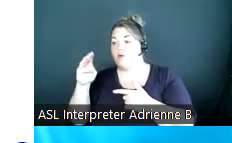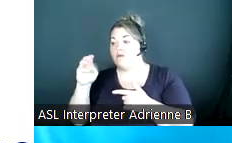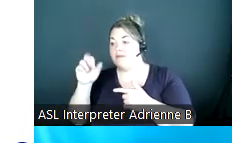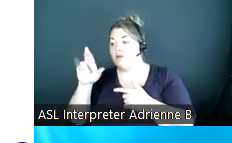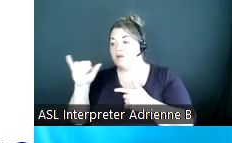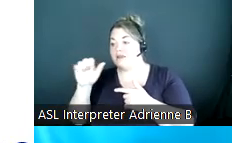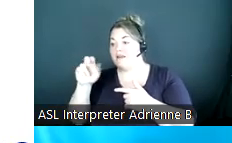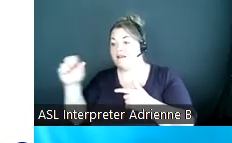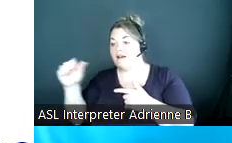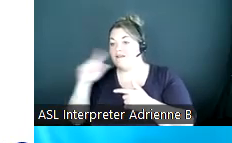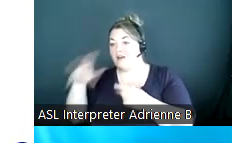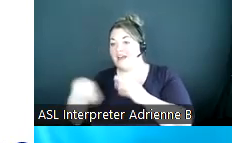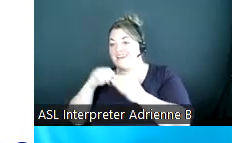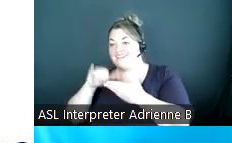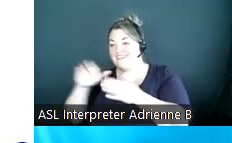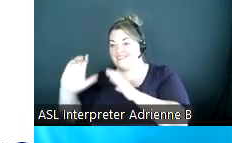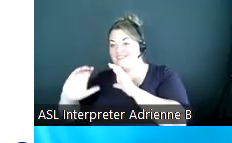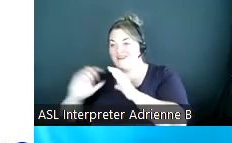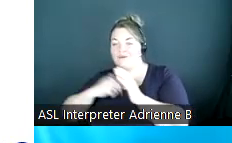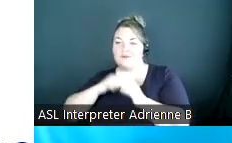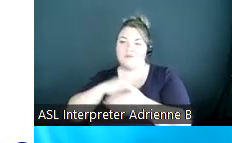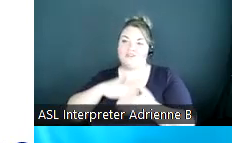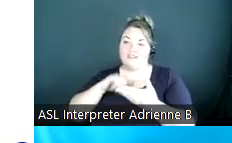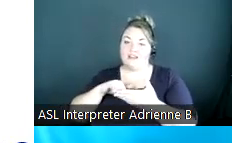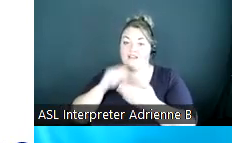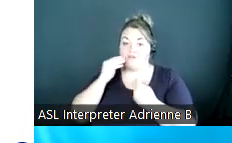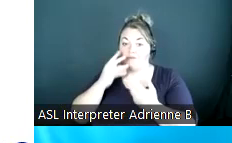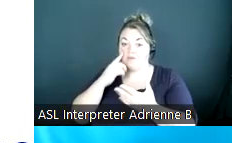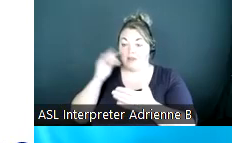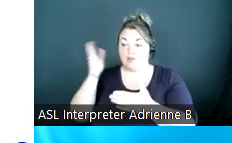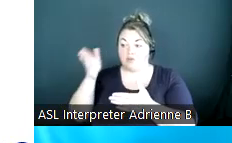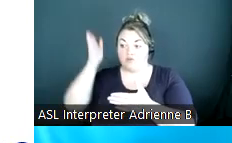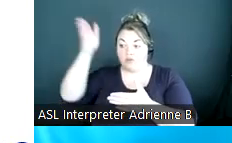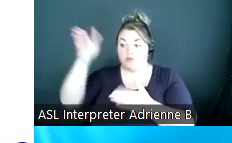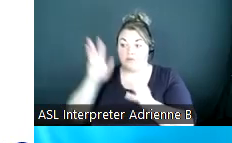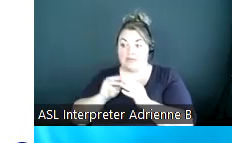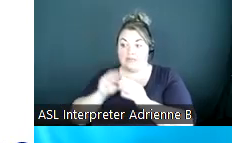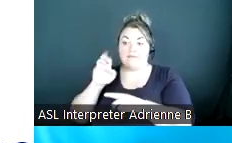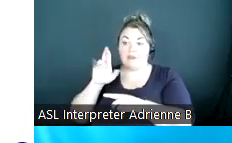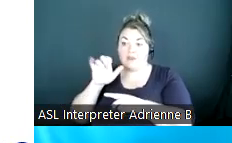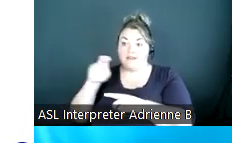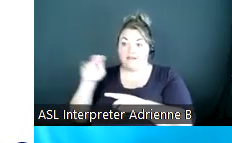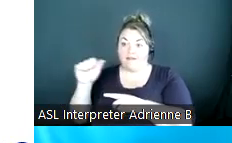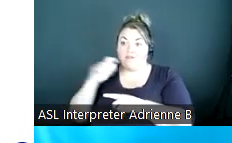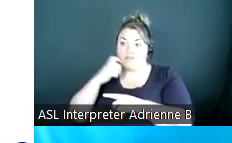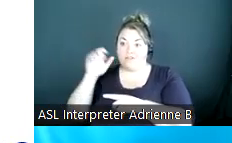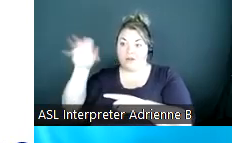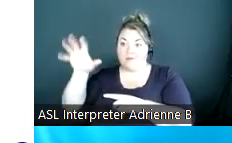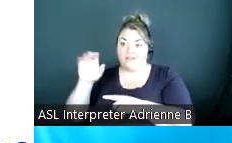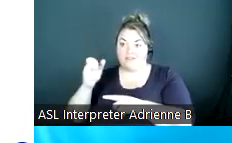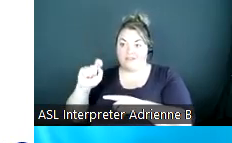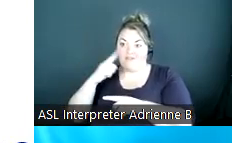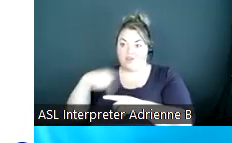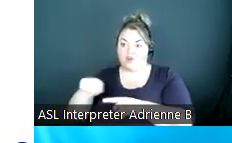there. I appreciate it. So the information about those future meetings, Mariana just dropped in the chat for y'all. We also have added